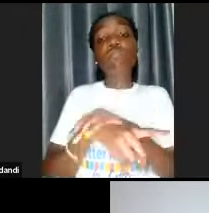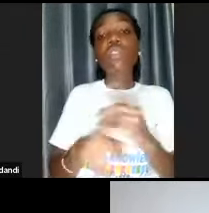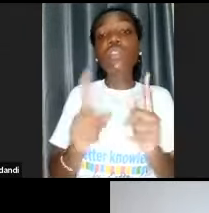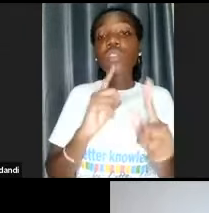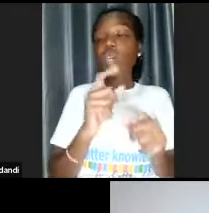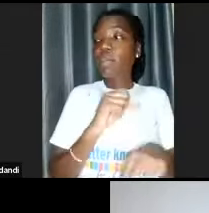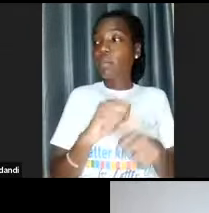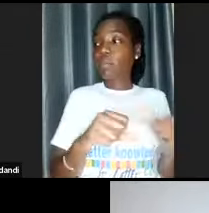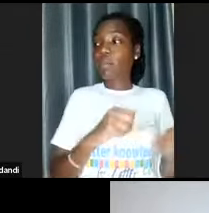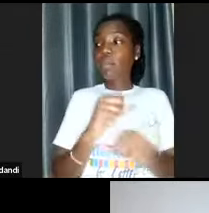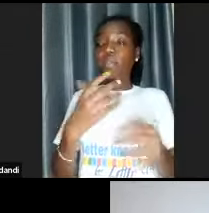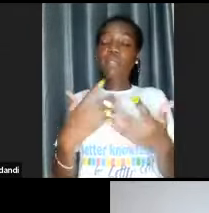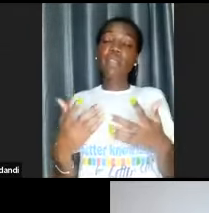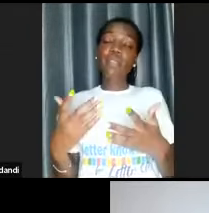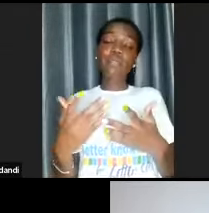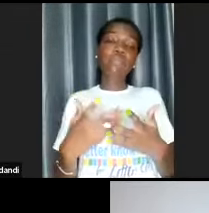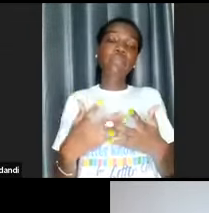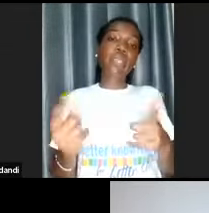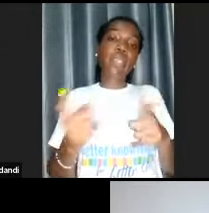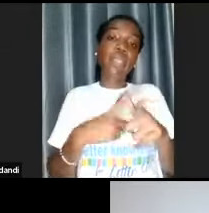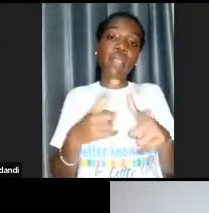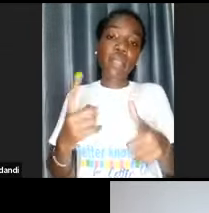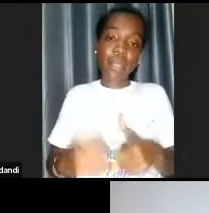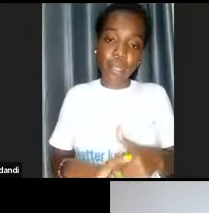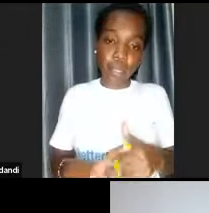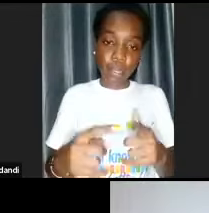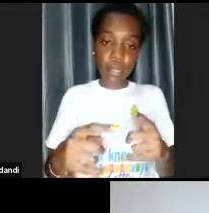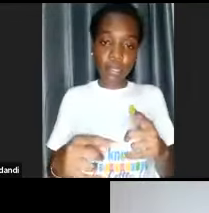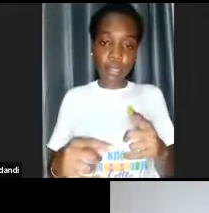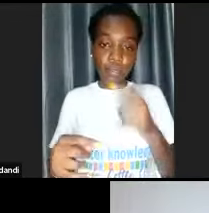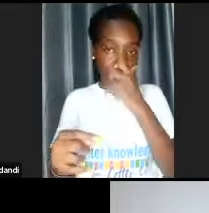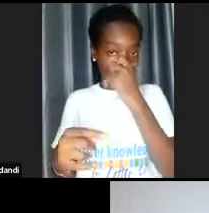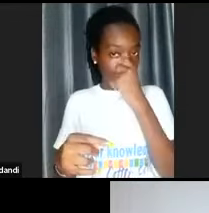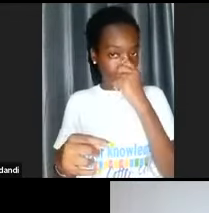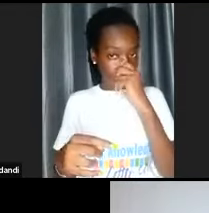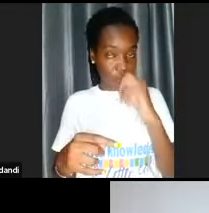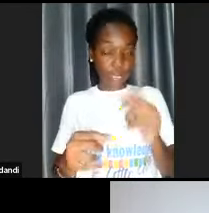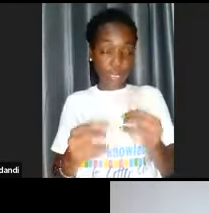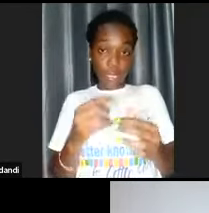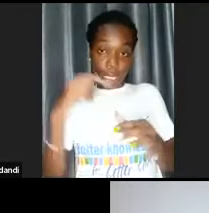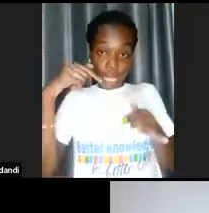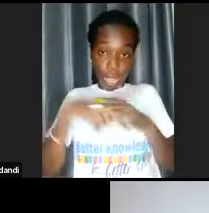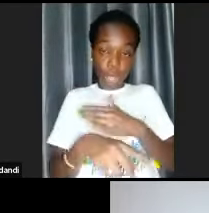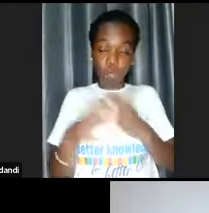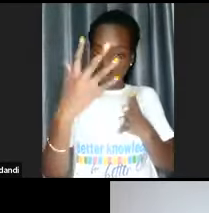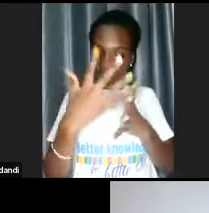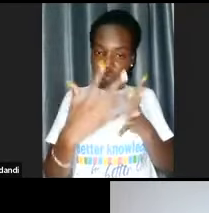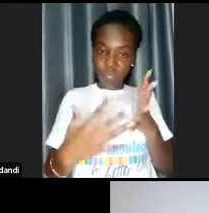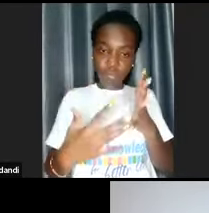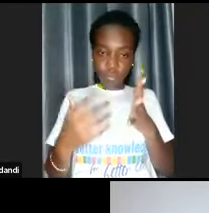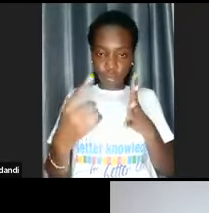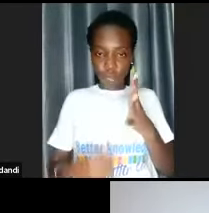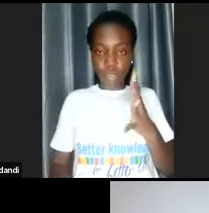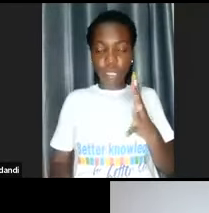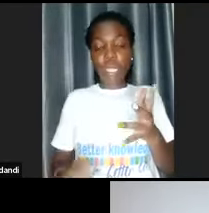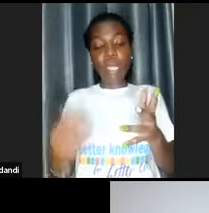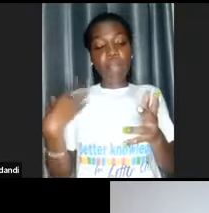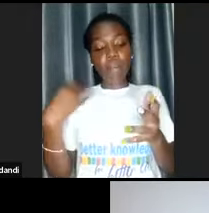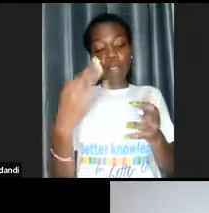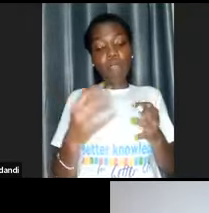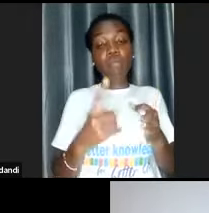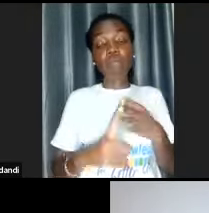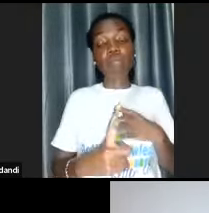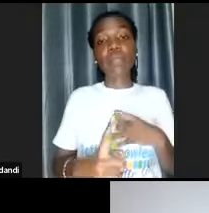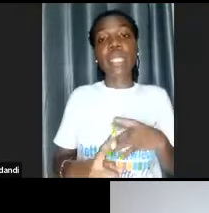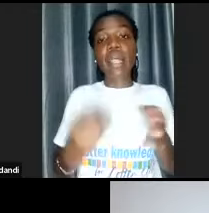also. Things actually that gives you a hoary discontent. Journal them down, list them down. Number 3, things that give